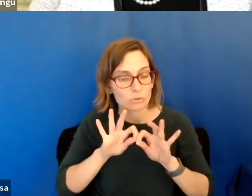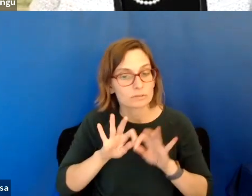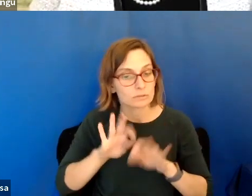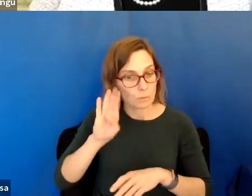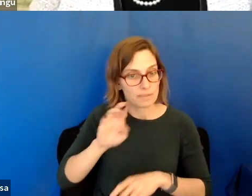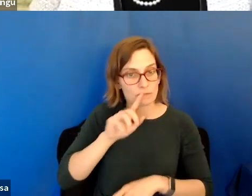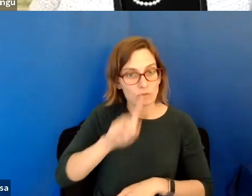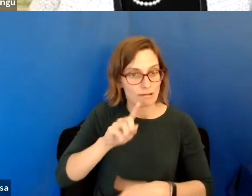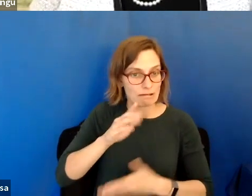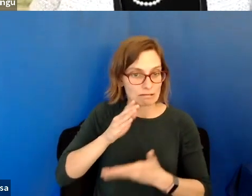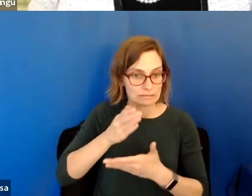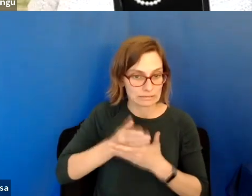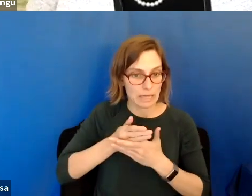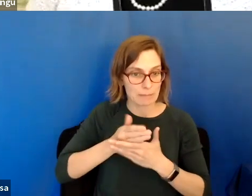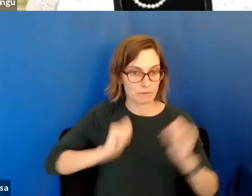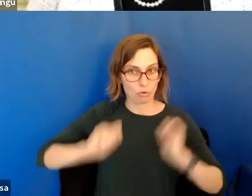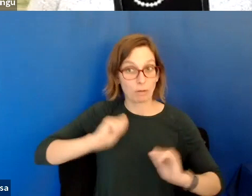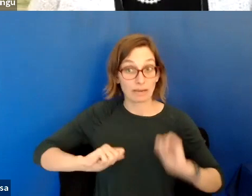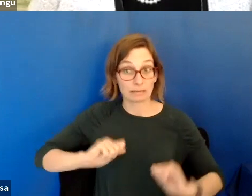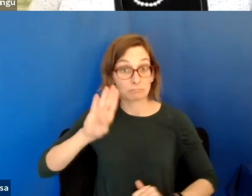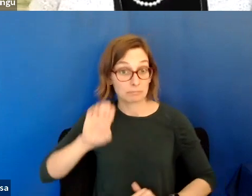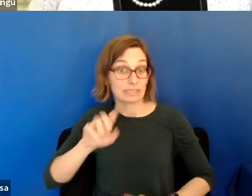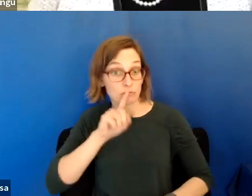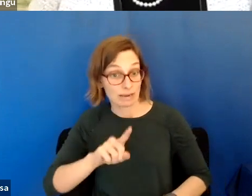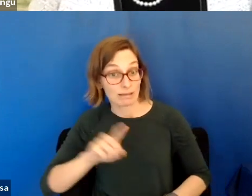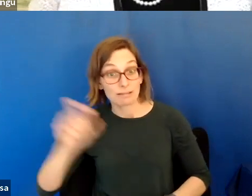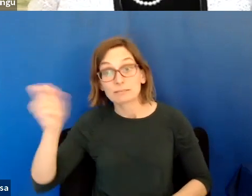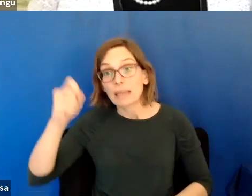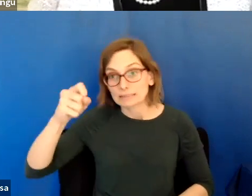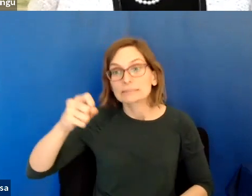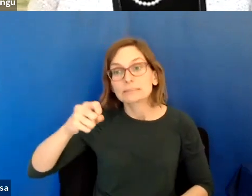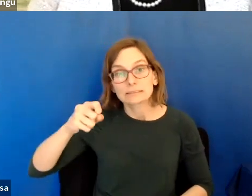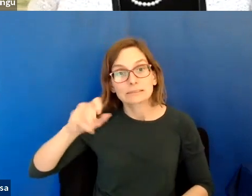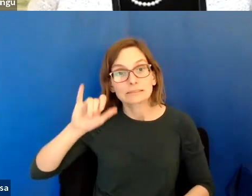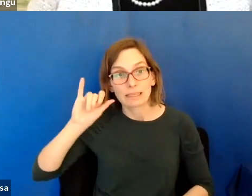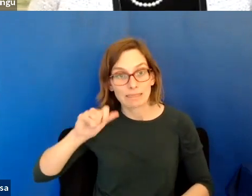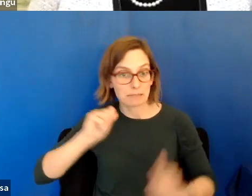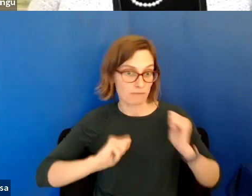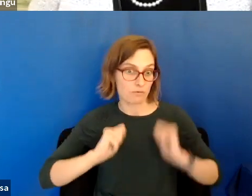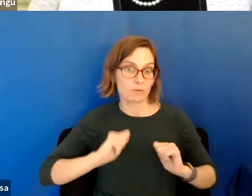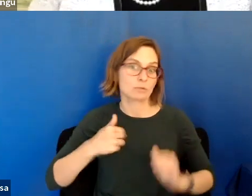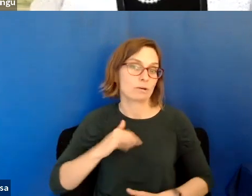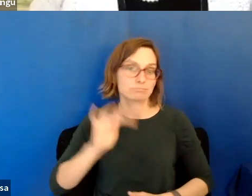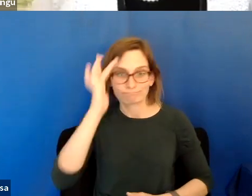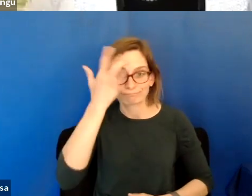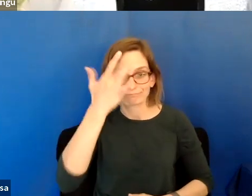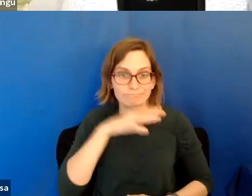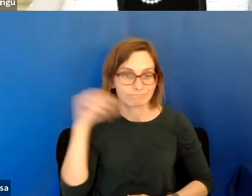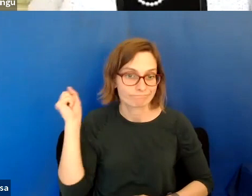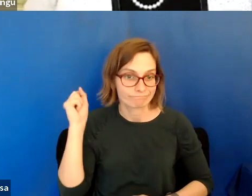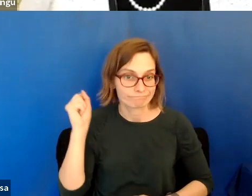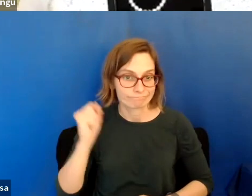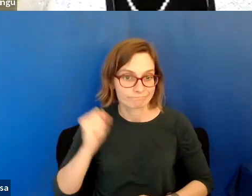performing, be real. That's the best way to put it, be real, because that performance, we're tired. We're tired of the